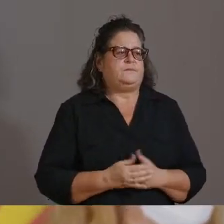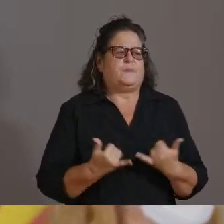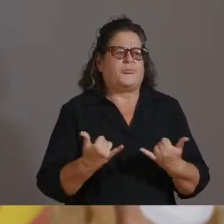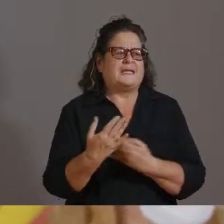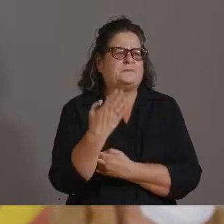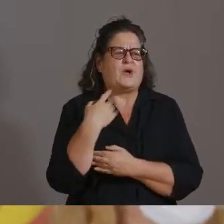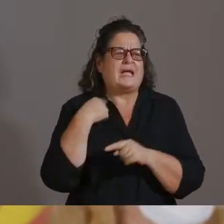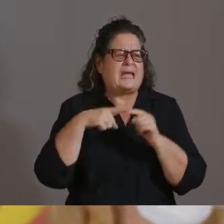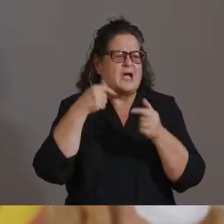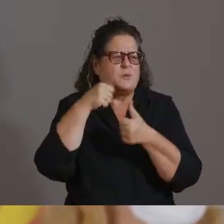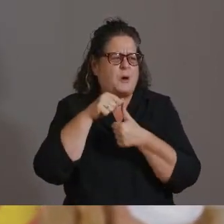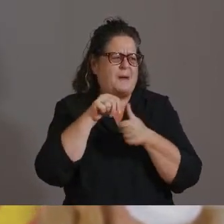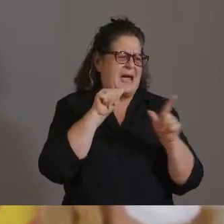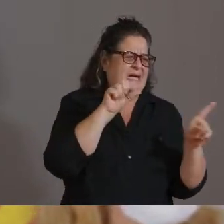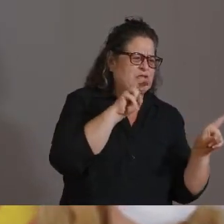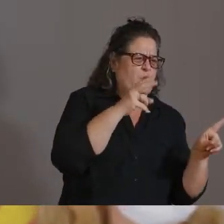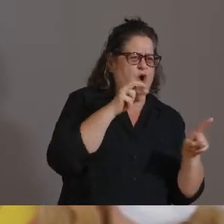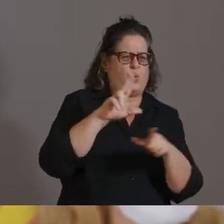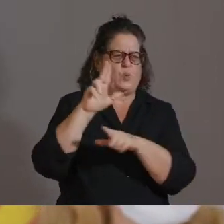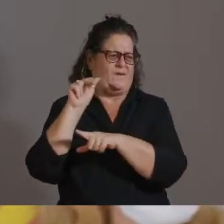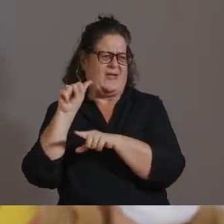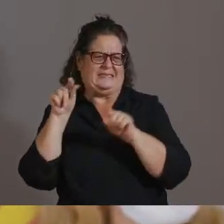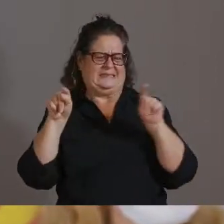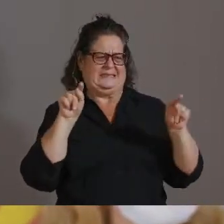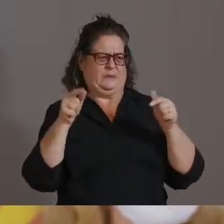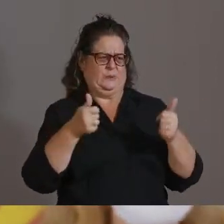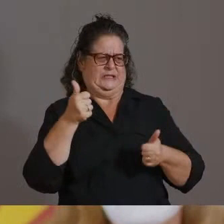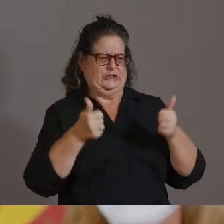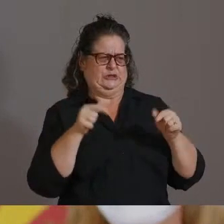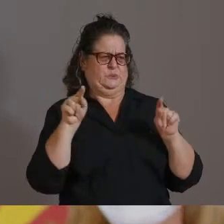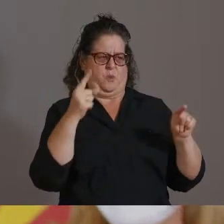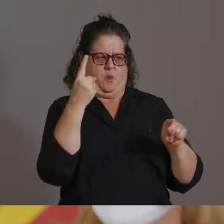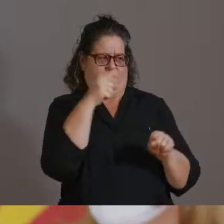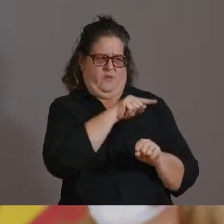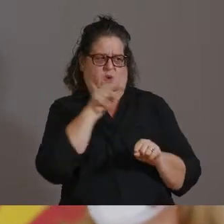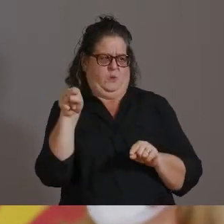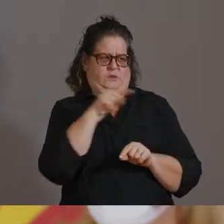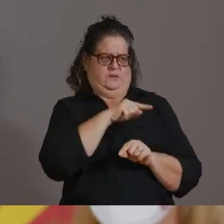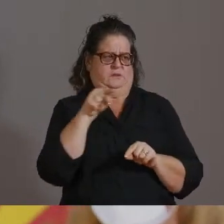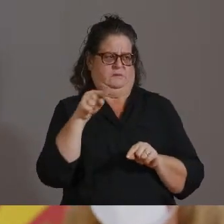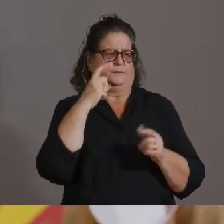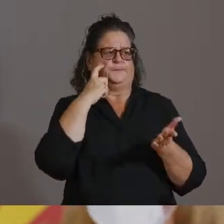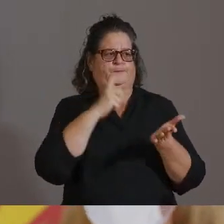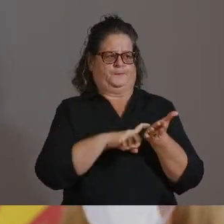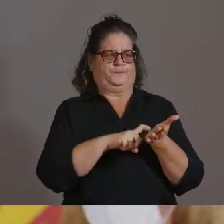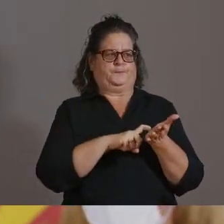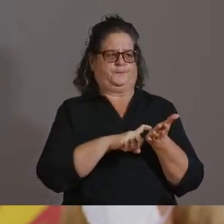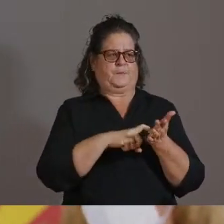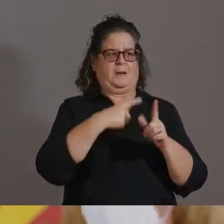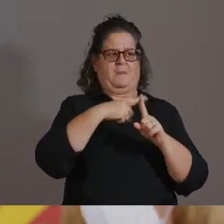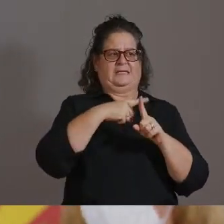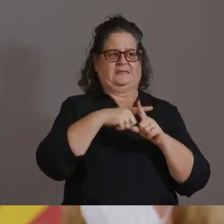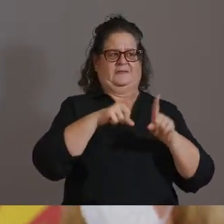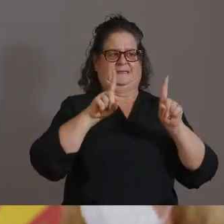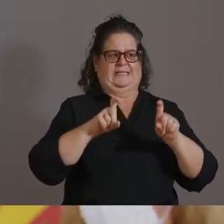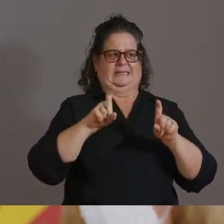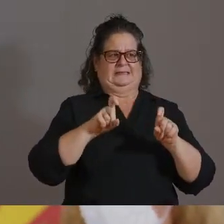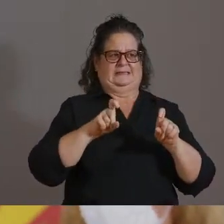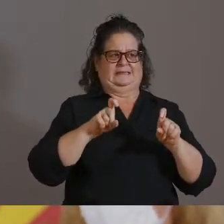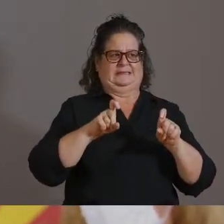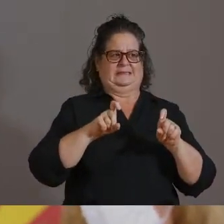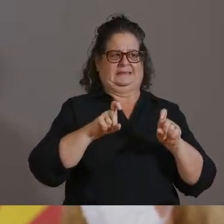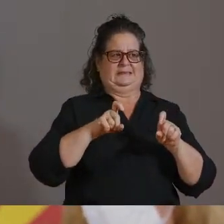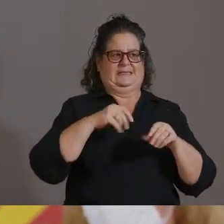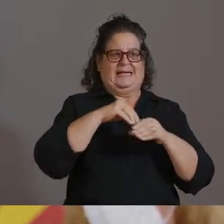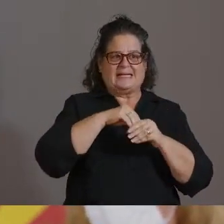ASU or U of A, but somebody discovered a positive test through the wastewater, was able to proactively